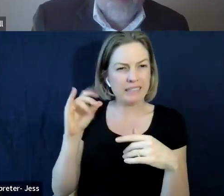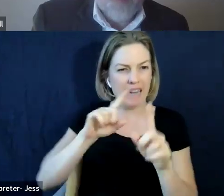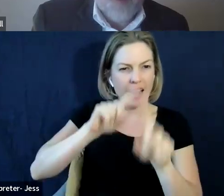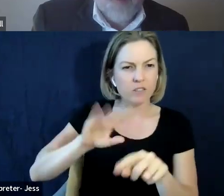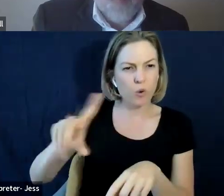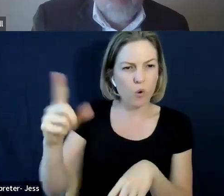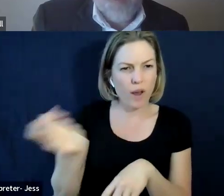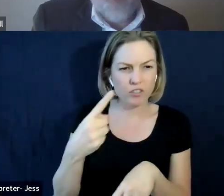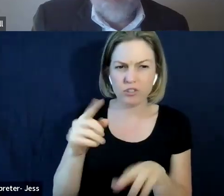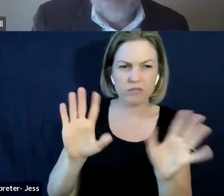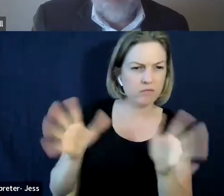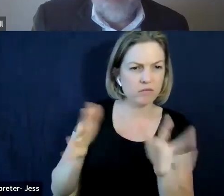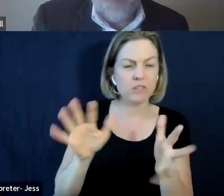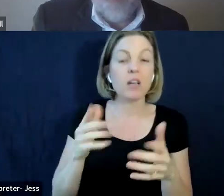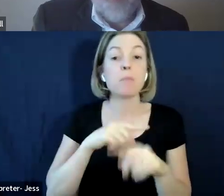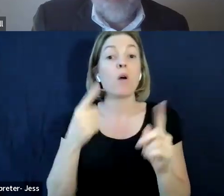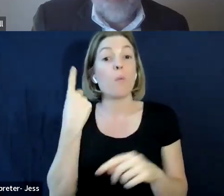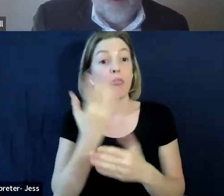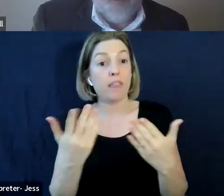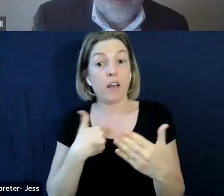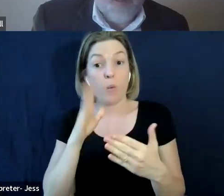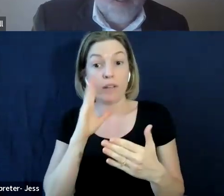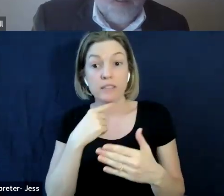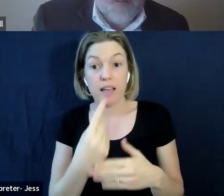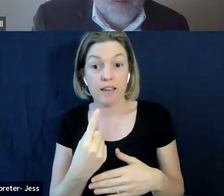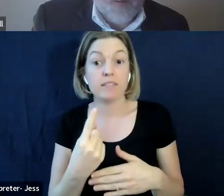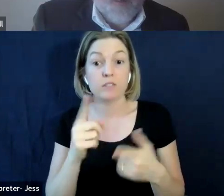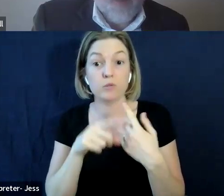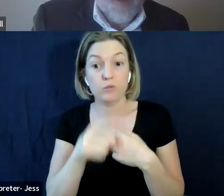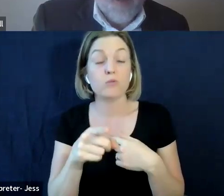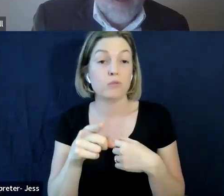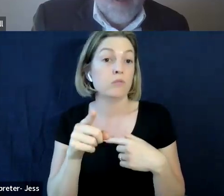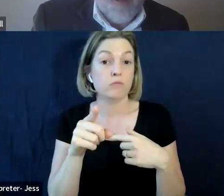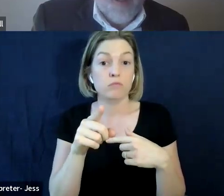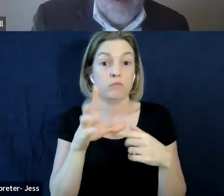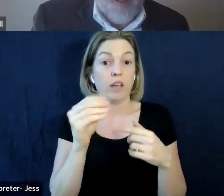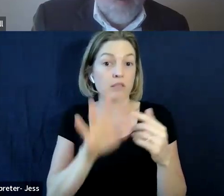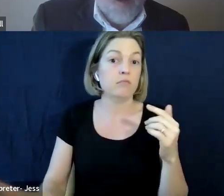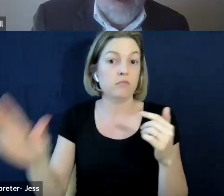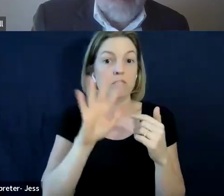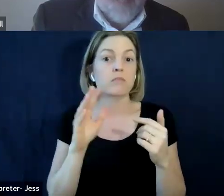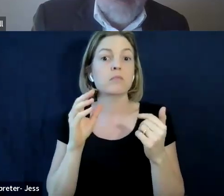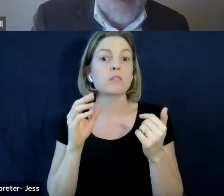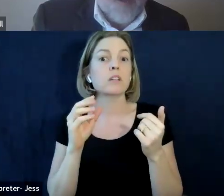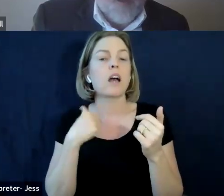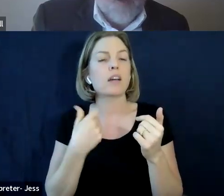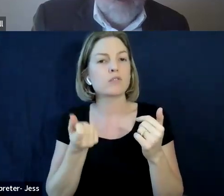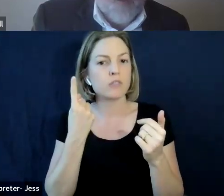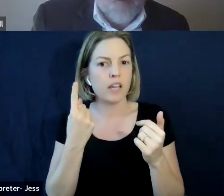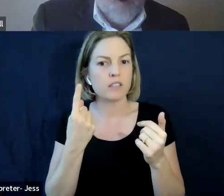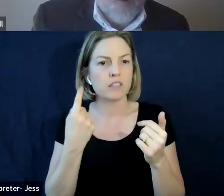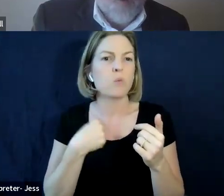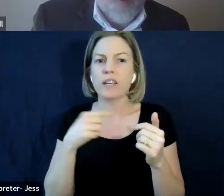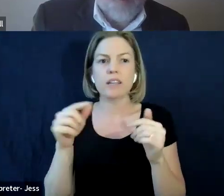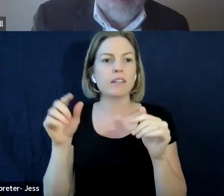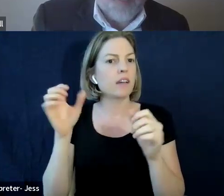part. One thing I will say to you folks and globally, I understand, we hear you